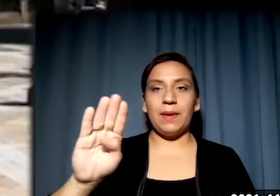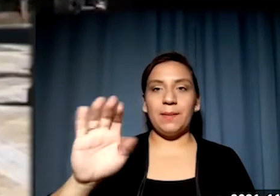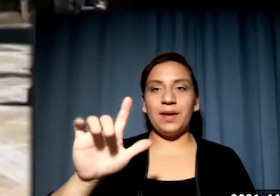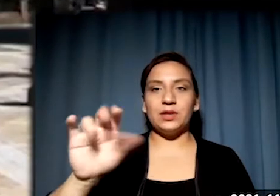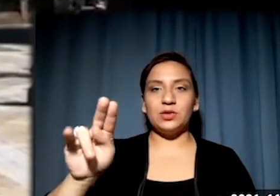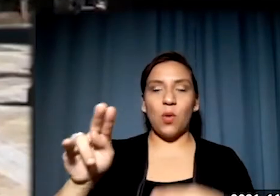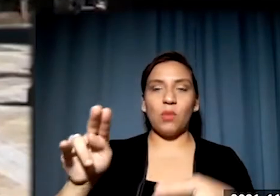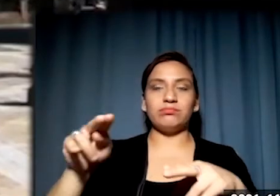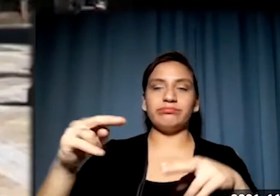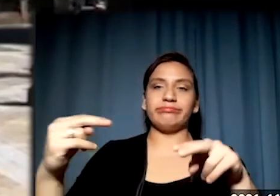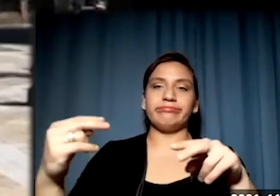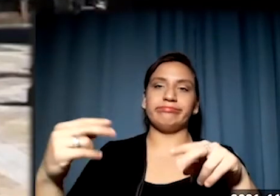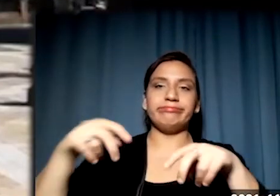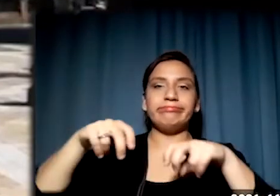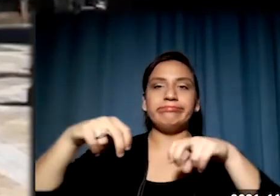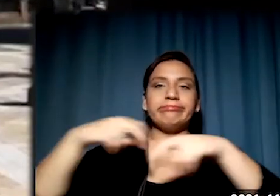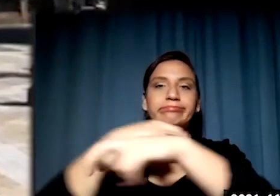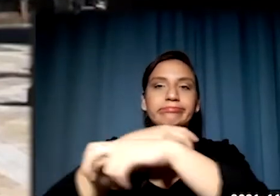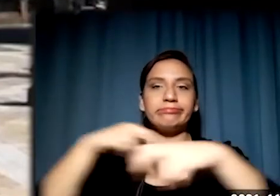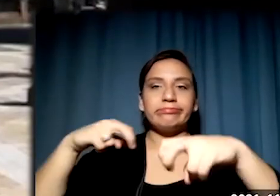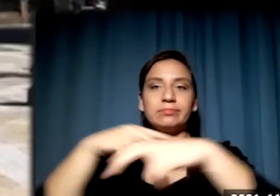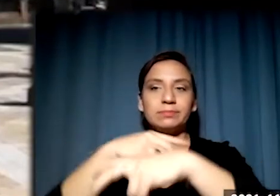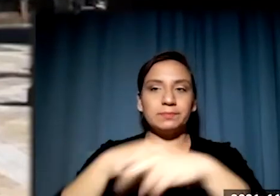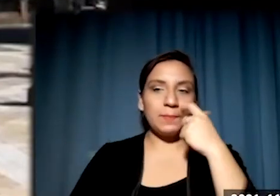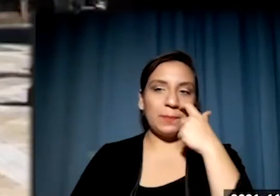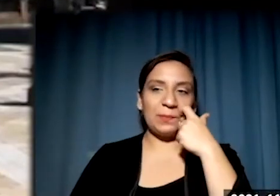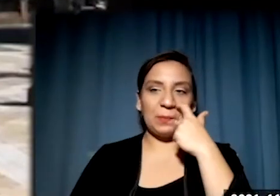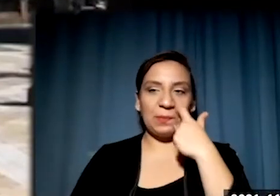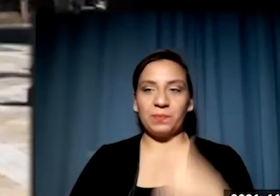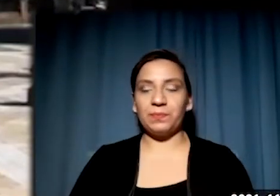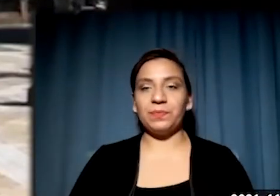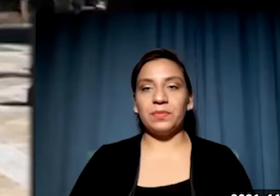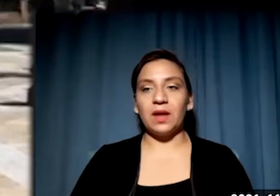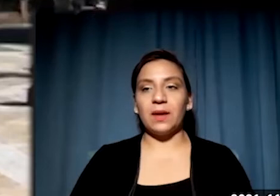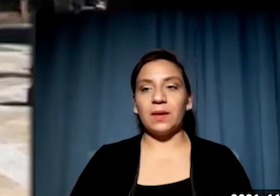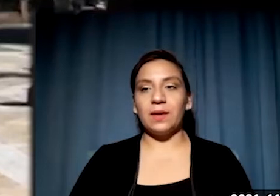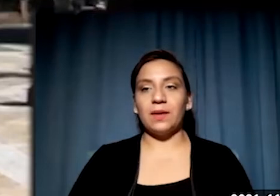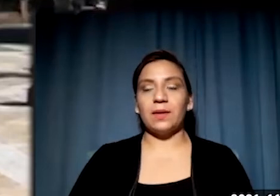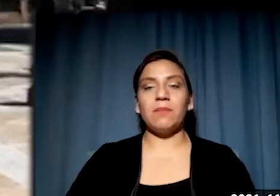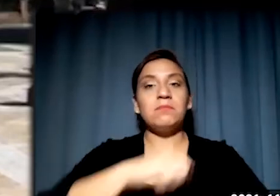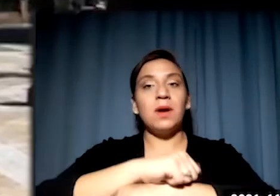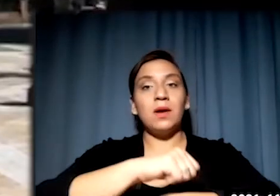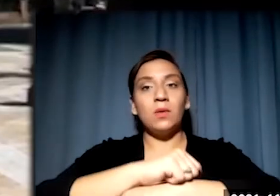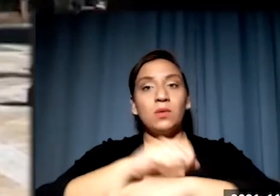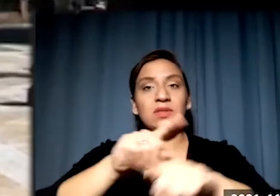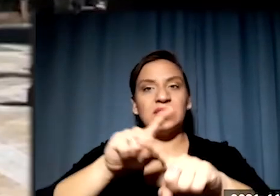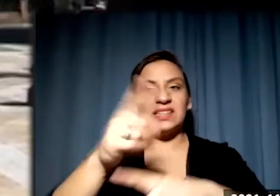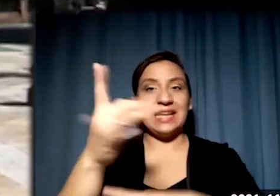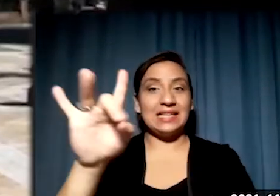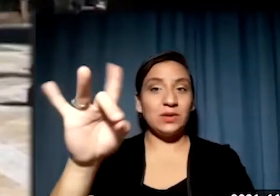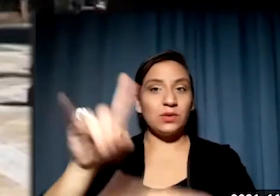have 78, not one nor two, 78 pueblos